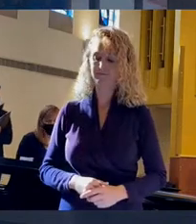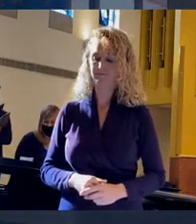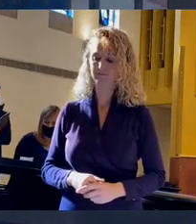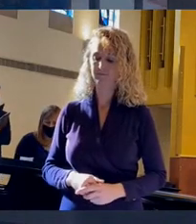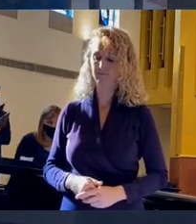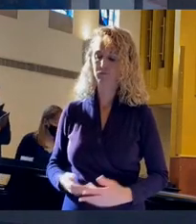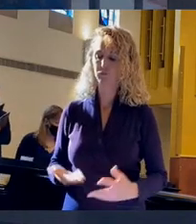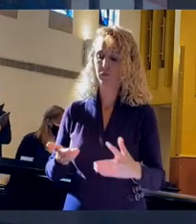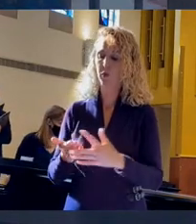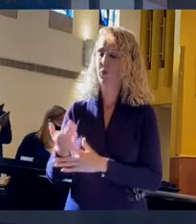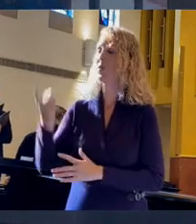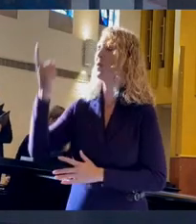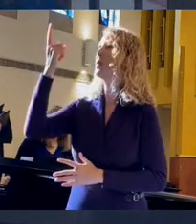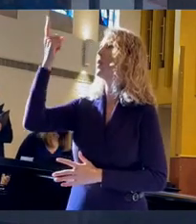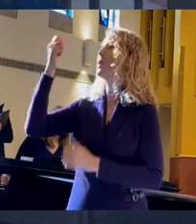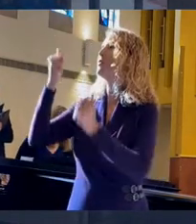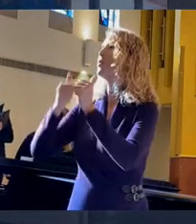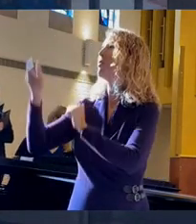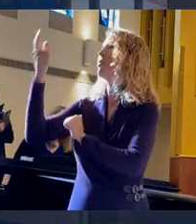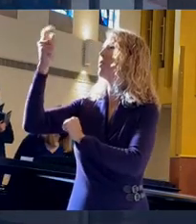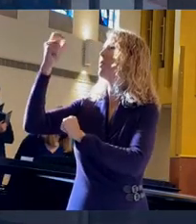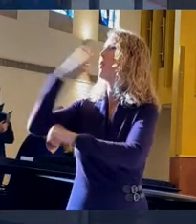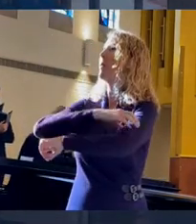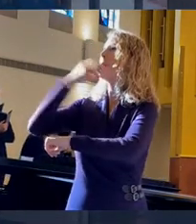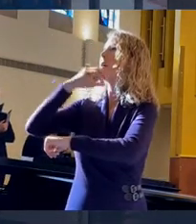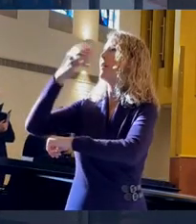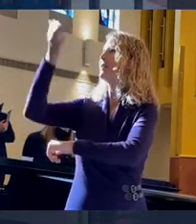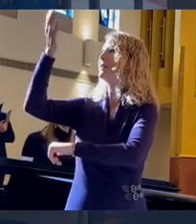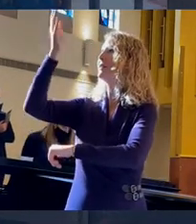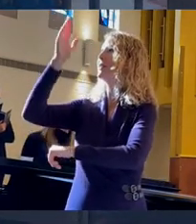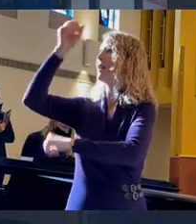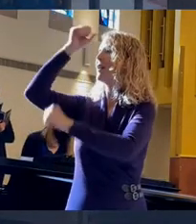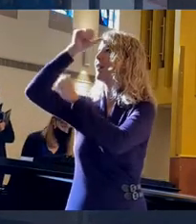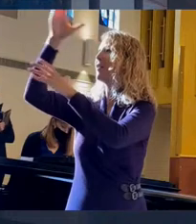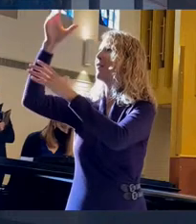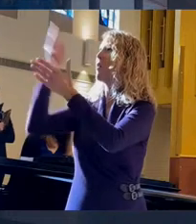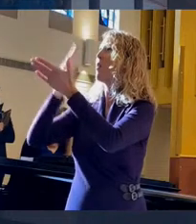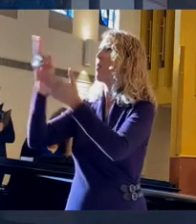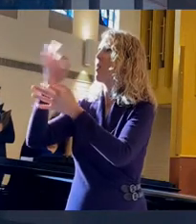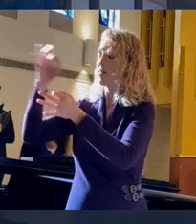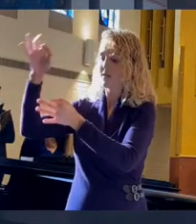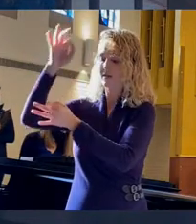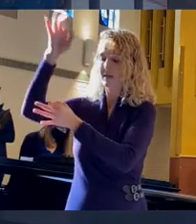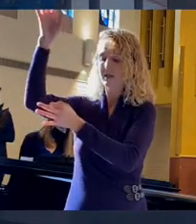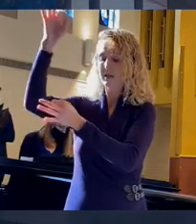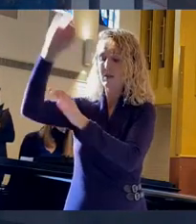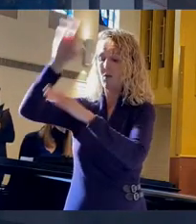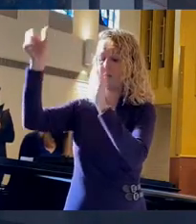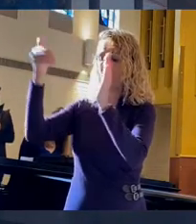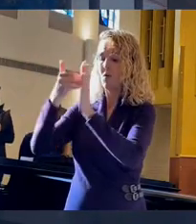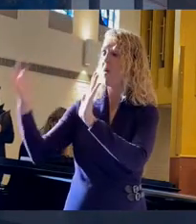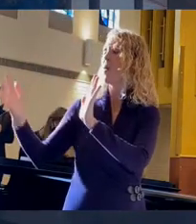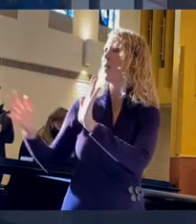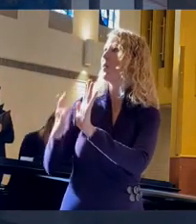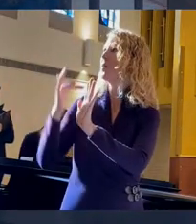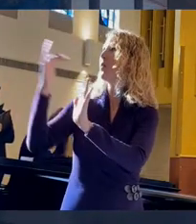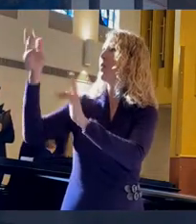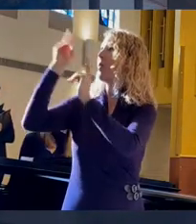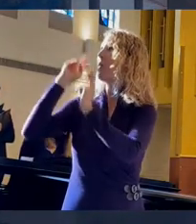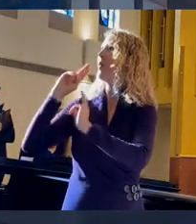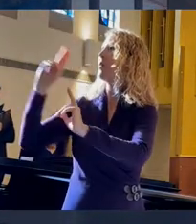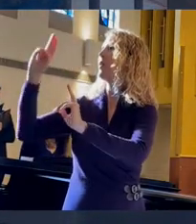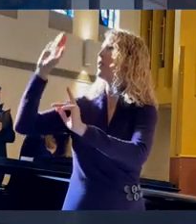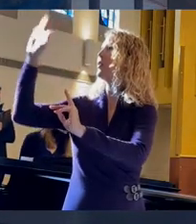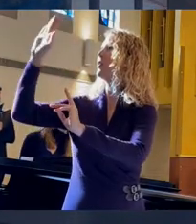Through him, with him, and in him, O God, Almighty Father, in the unity of the Holy Spirit, all glory and honor is yours